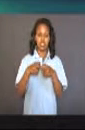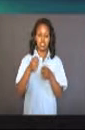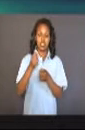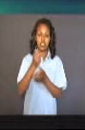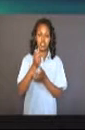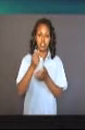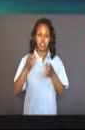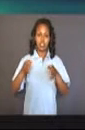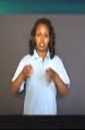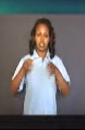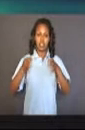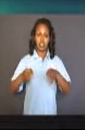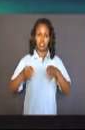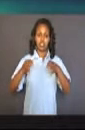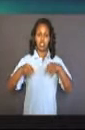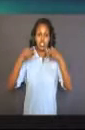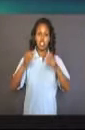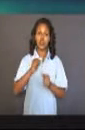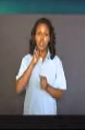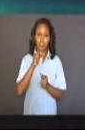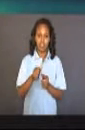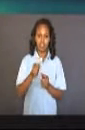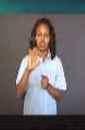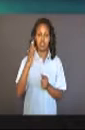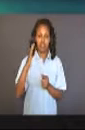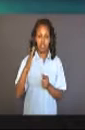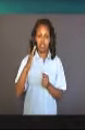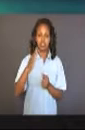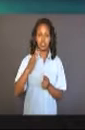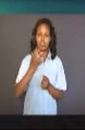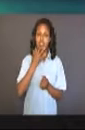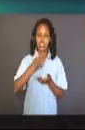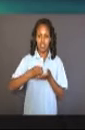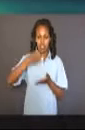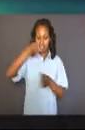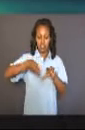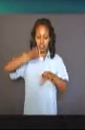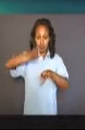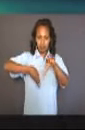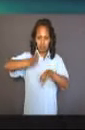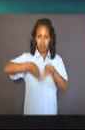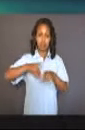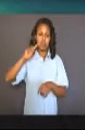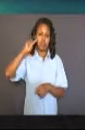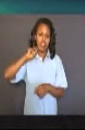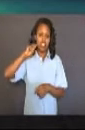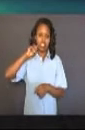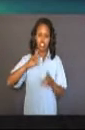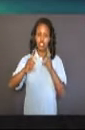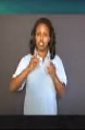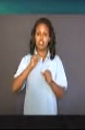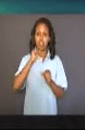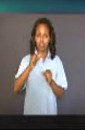Insulators, such as glass, rubber, and plastic, do